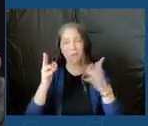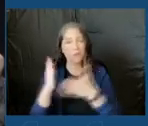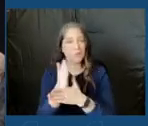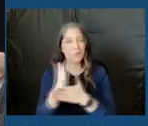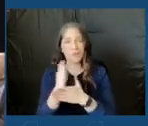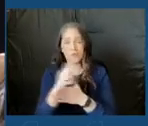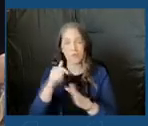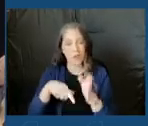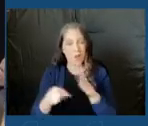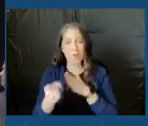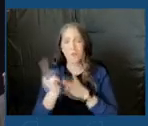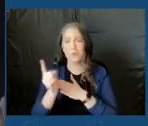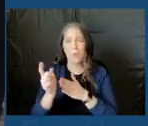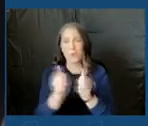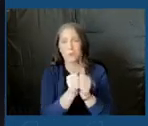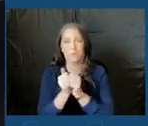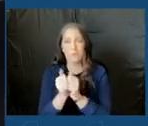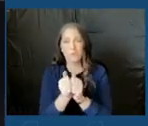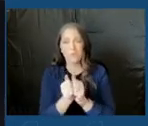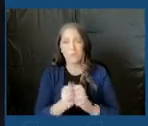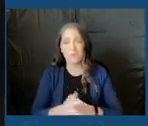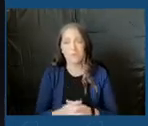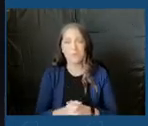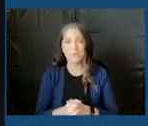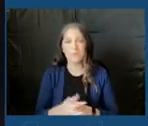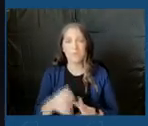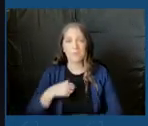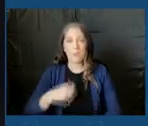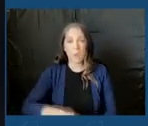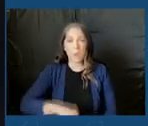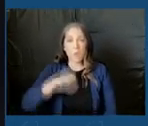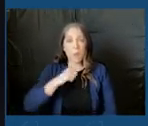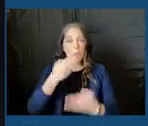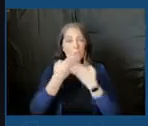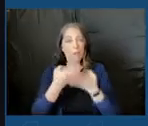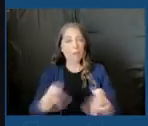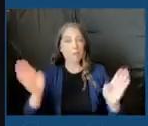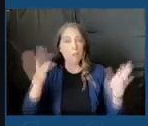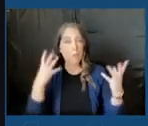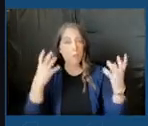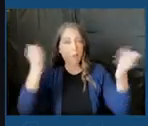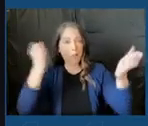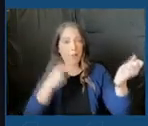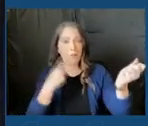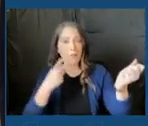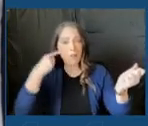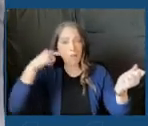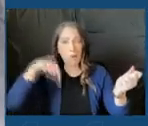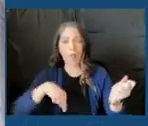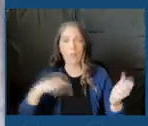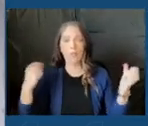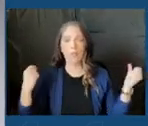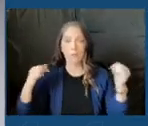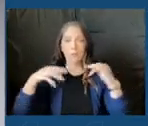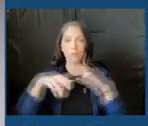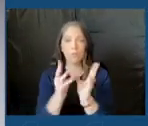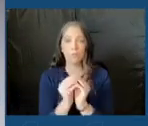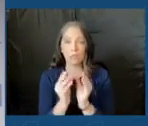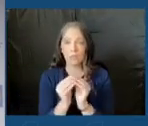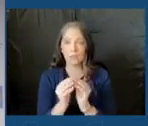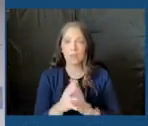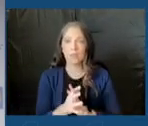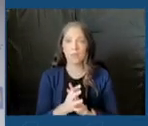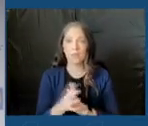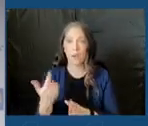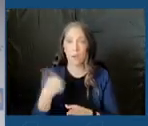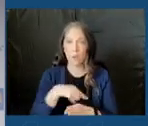you. I'm really proud to be the public health voice for this gathering, because we are in the midst of a moment, and I know you feel